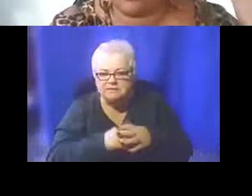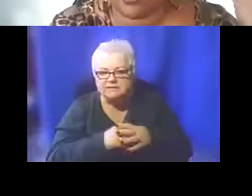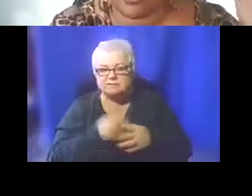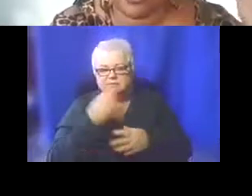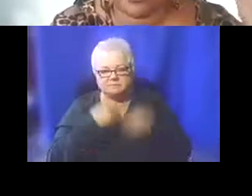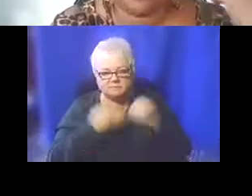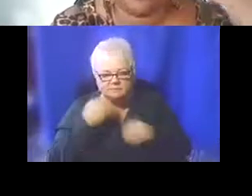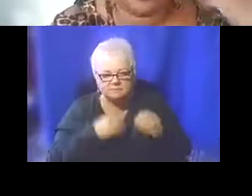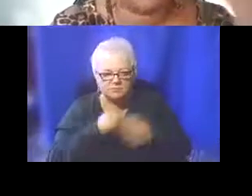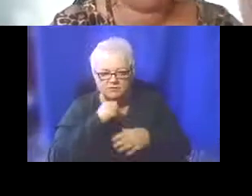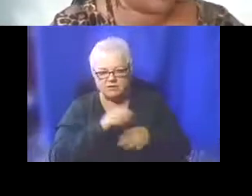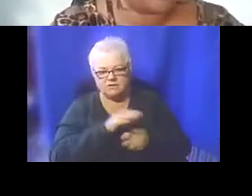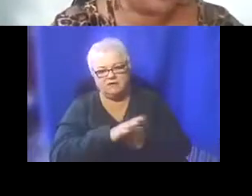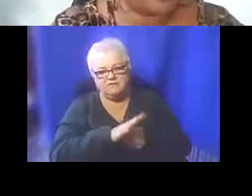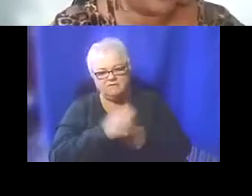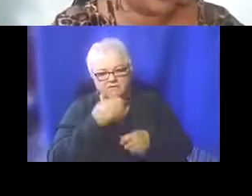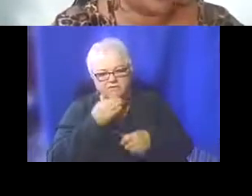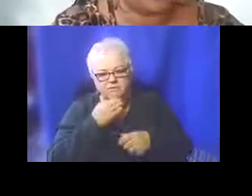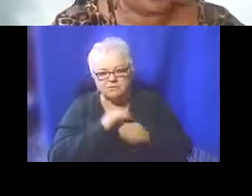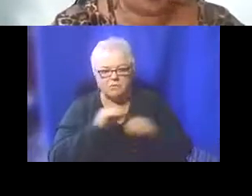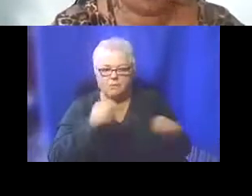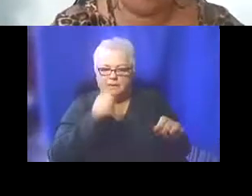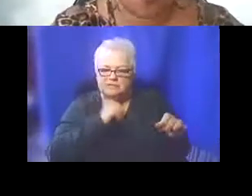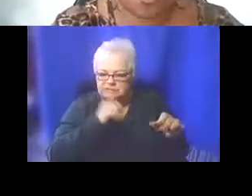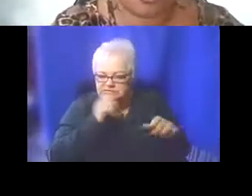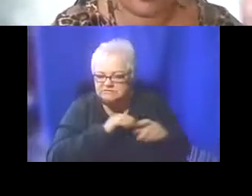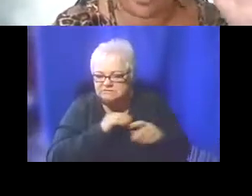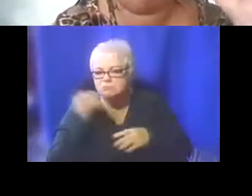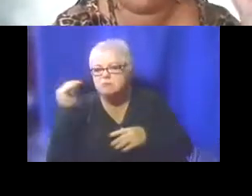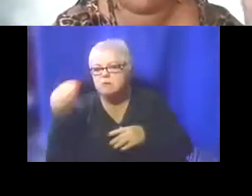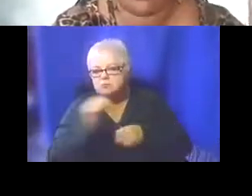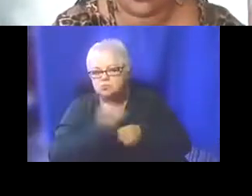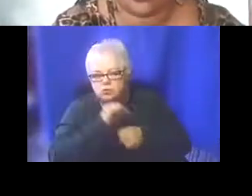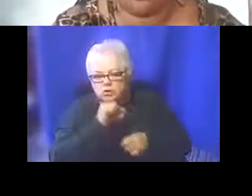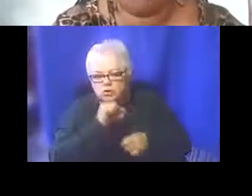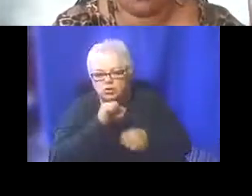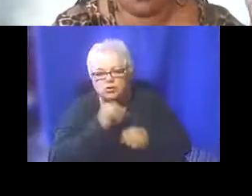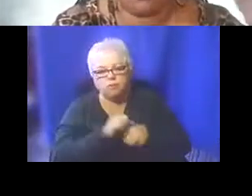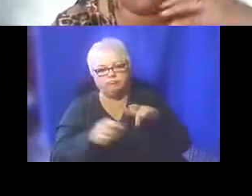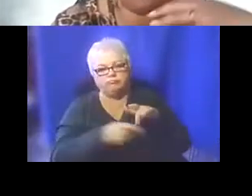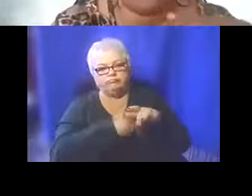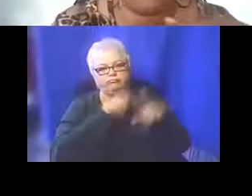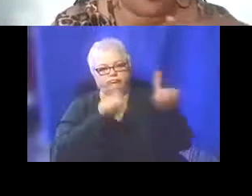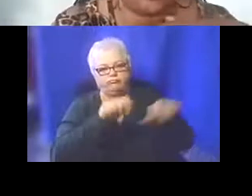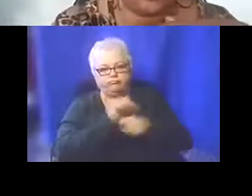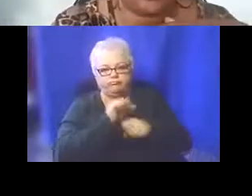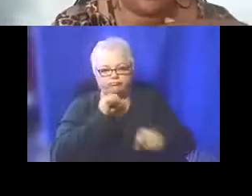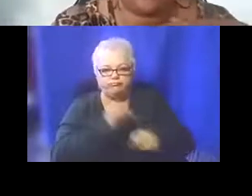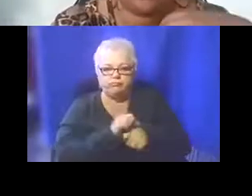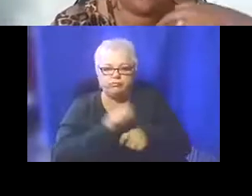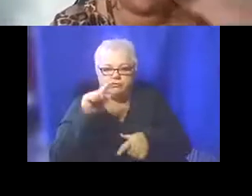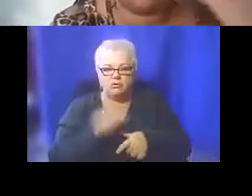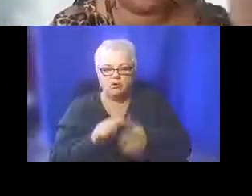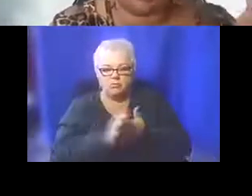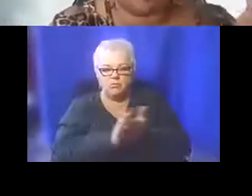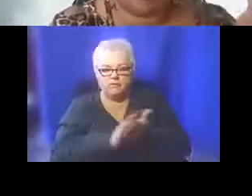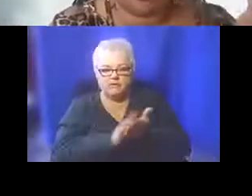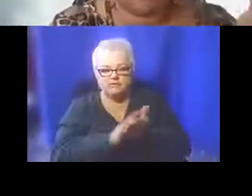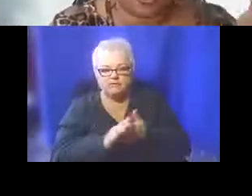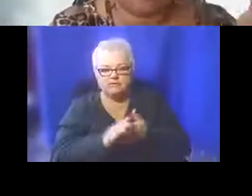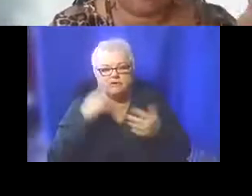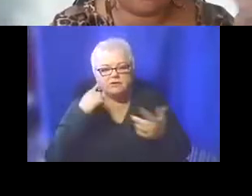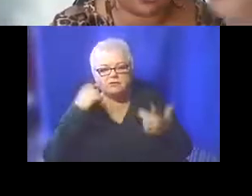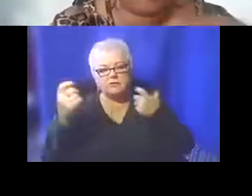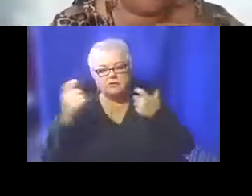or undereating, impatience, overworking or absenteeism, low motivation, dreaming